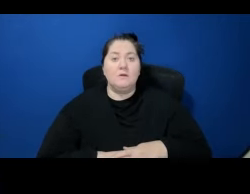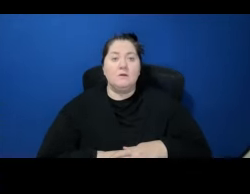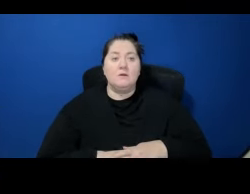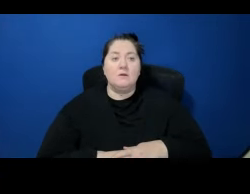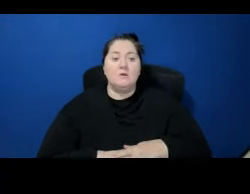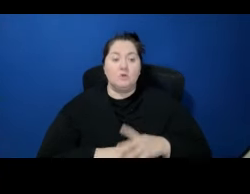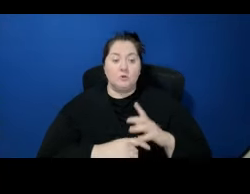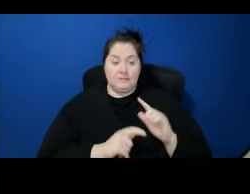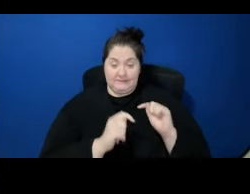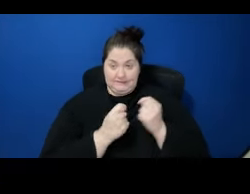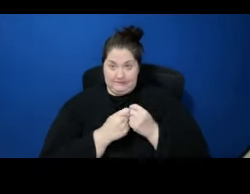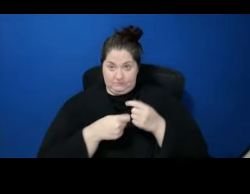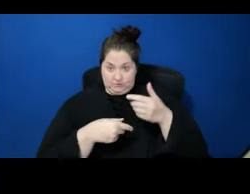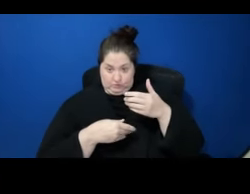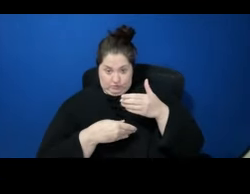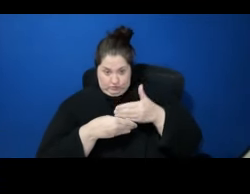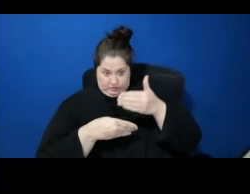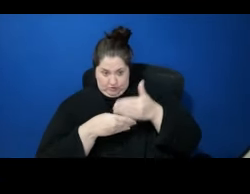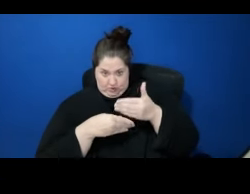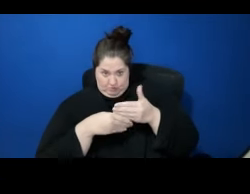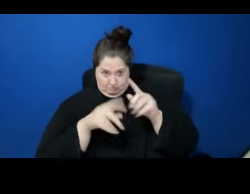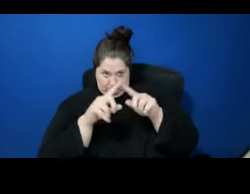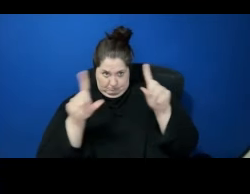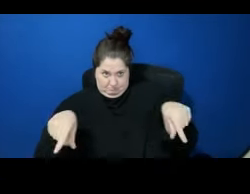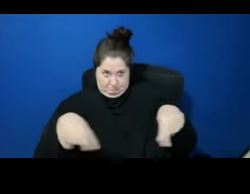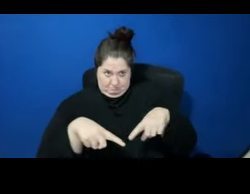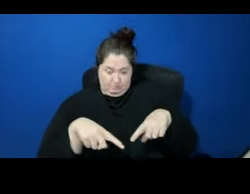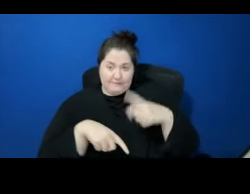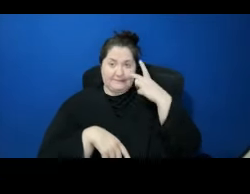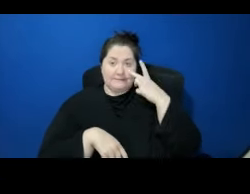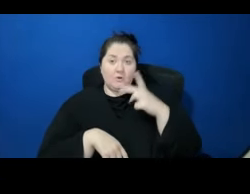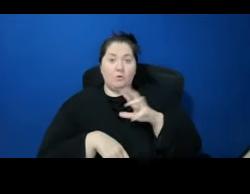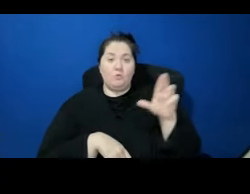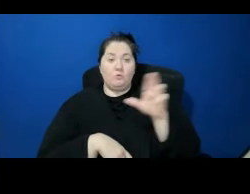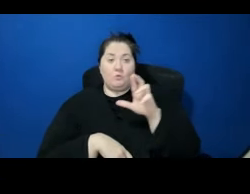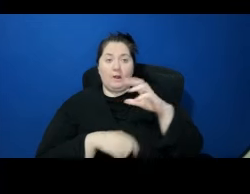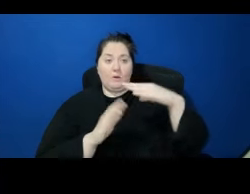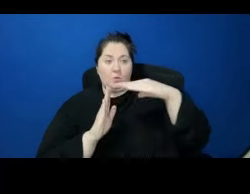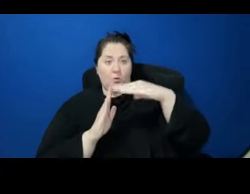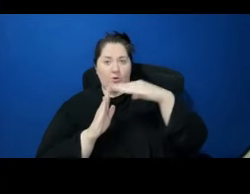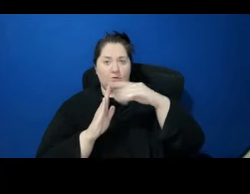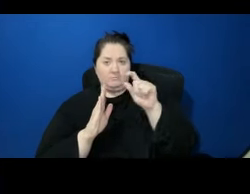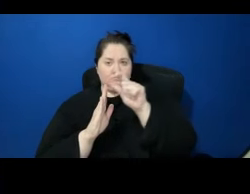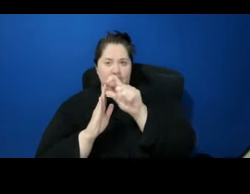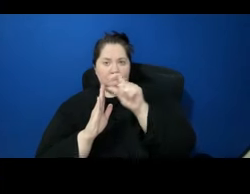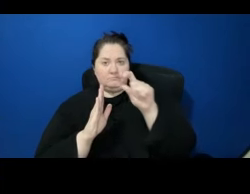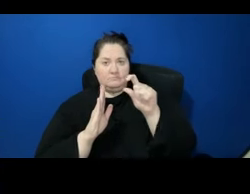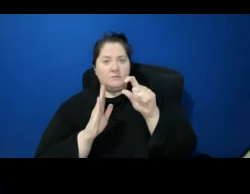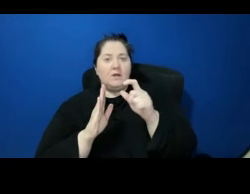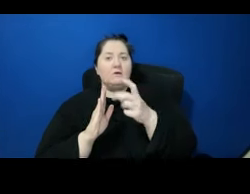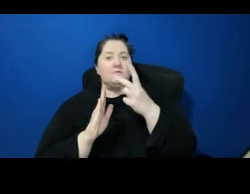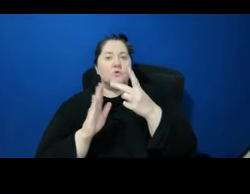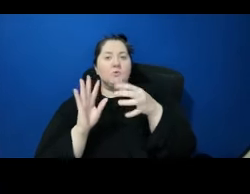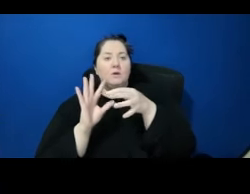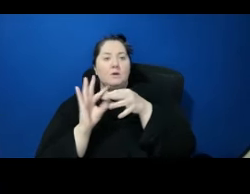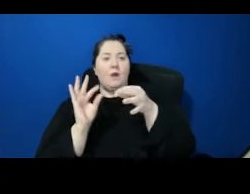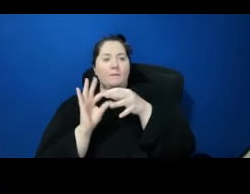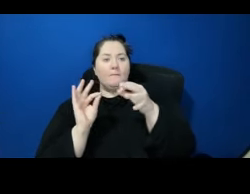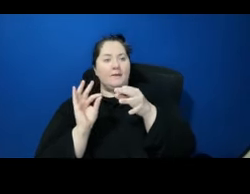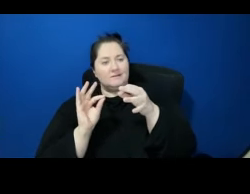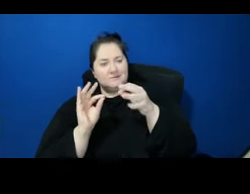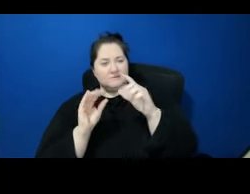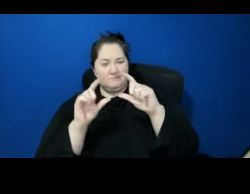the Teams window that you're joining us from. In the upper right-hand corner, there's an icon with two comment bubbles on top of each